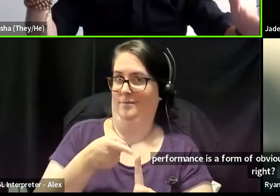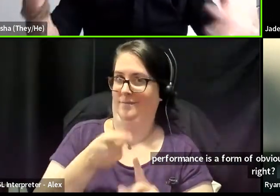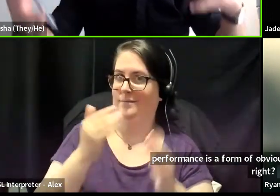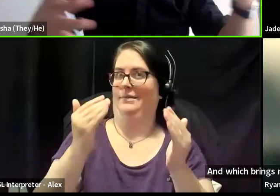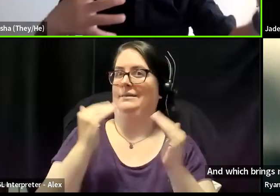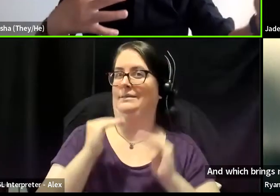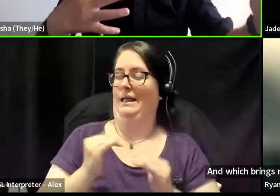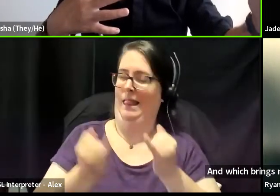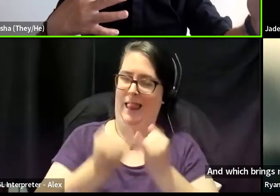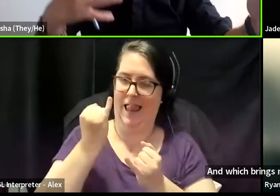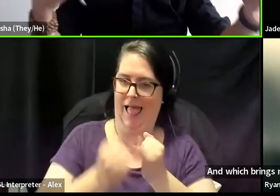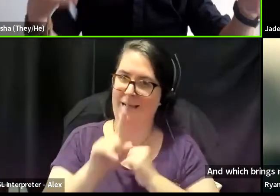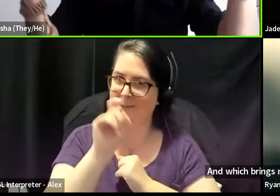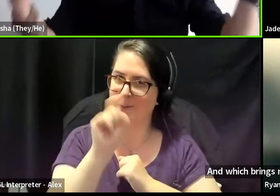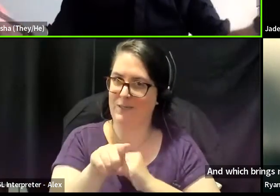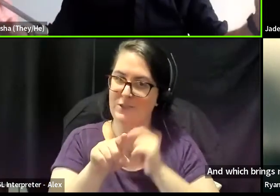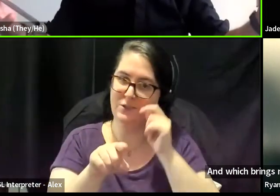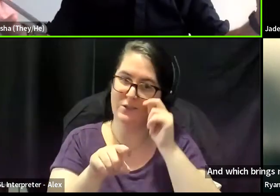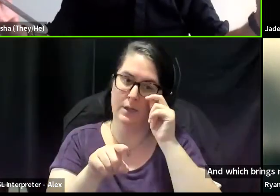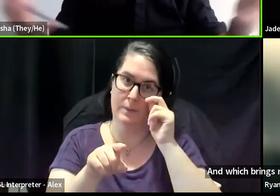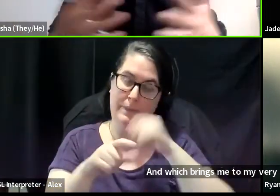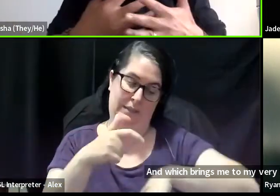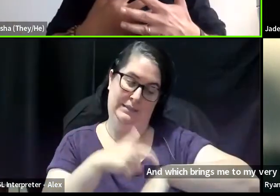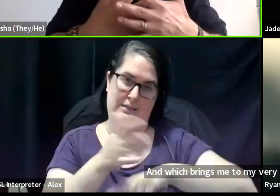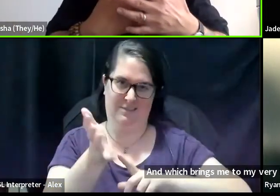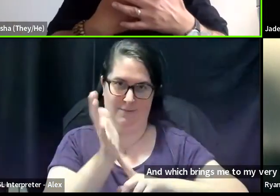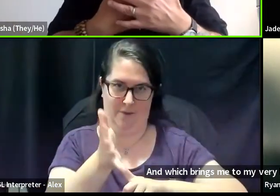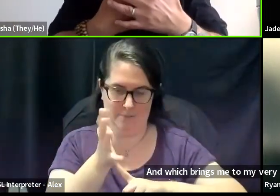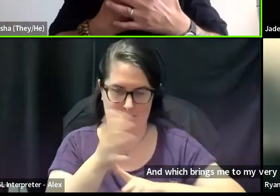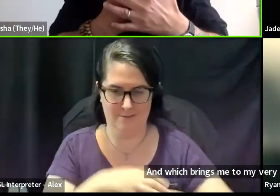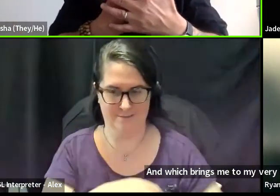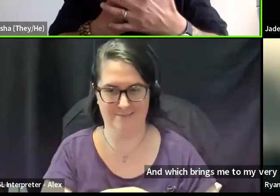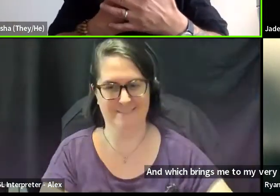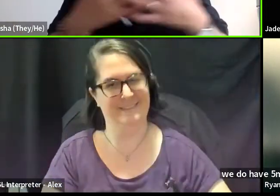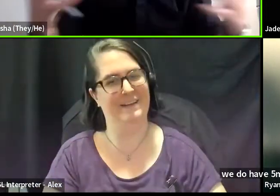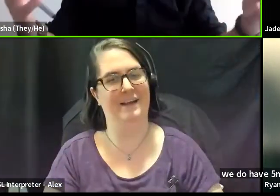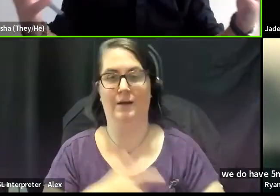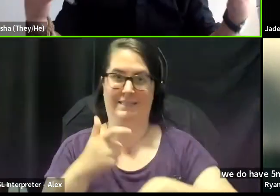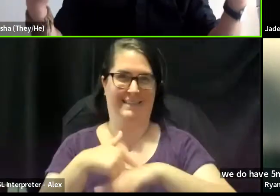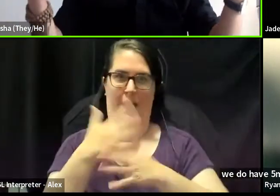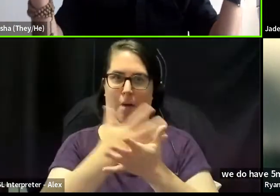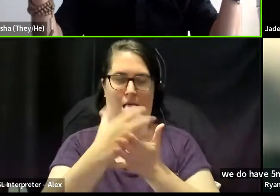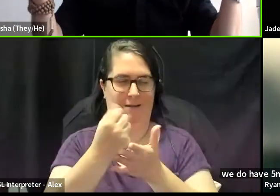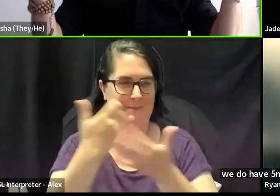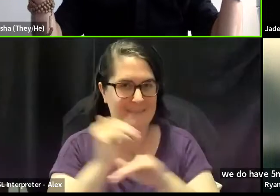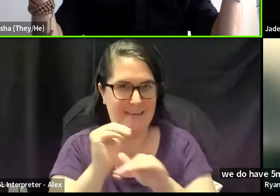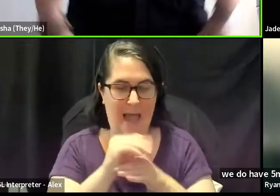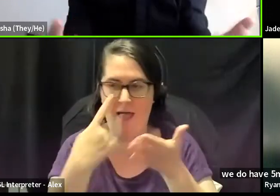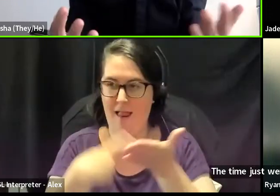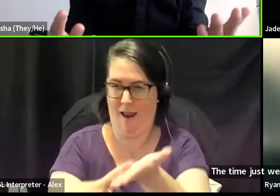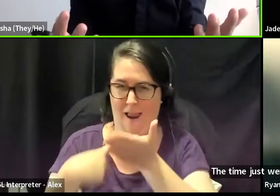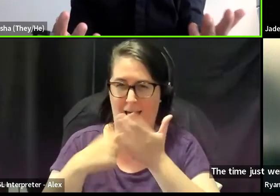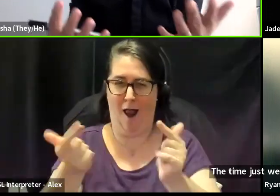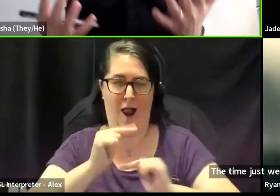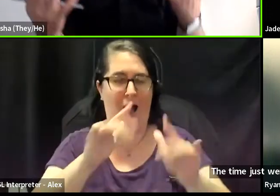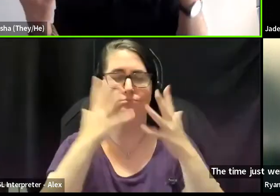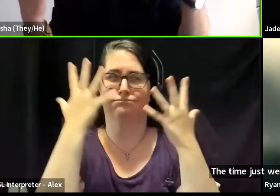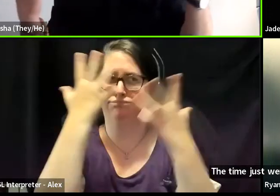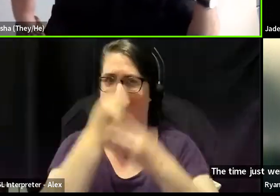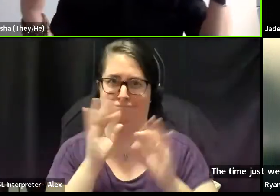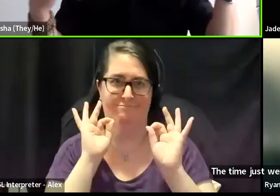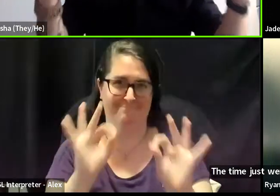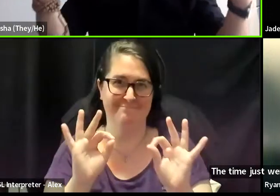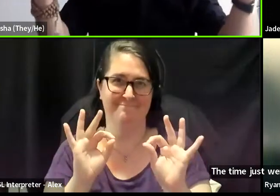my very last questions, because we do have 5 minutes left, and the time just went by so quickly because this was such a lovely